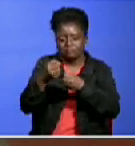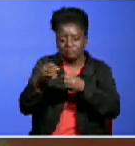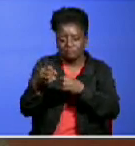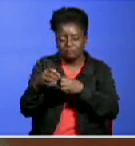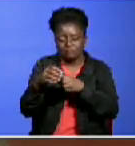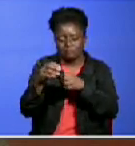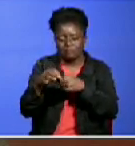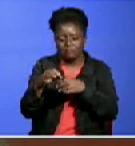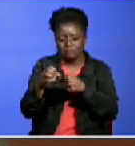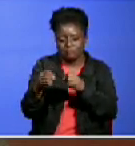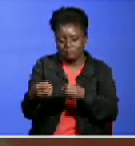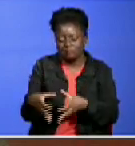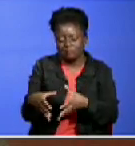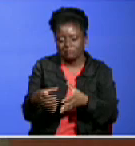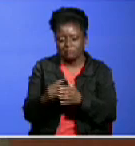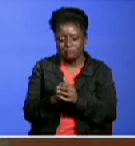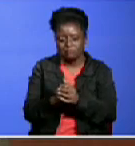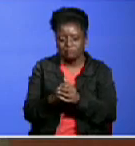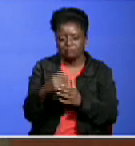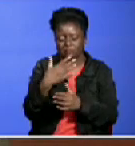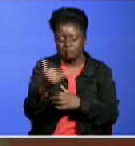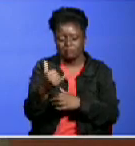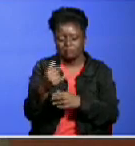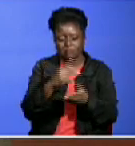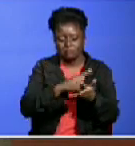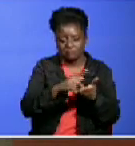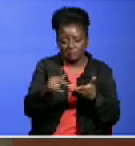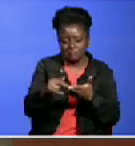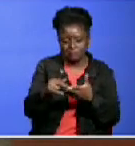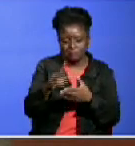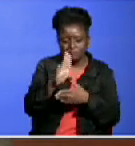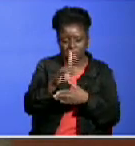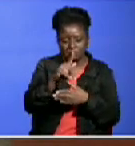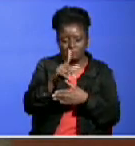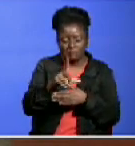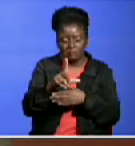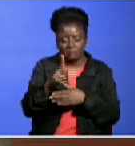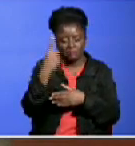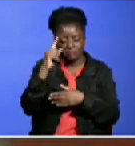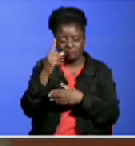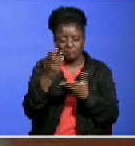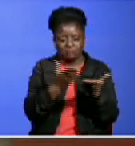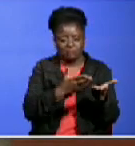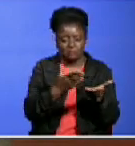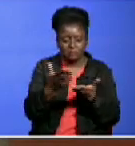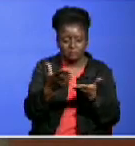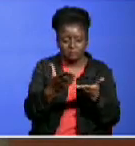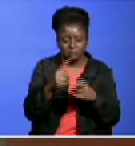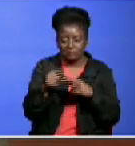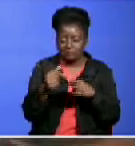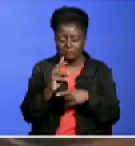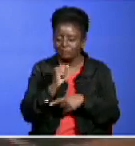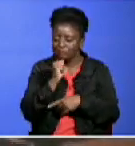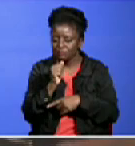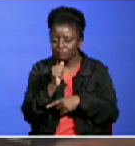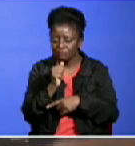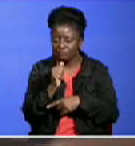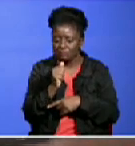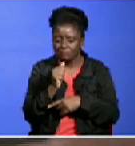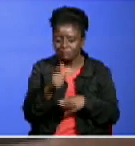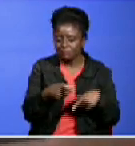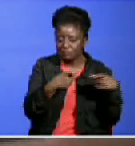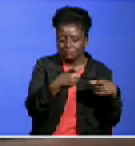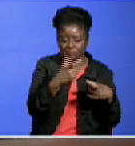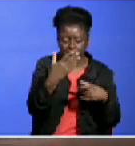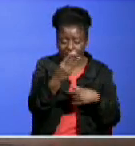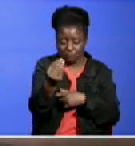pay B.P.L for services rendered when we had not rendering services, obviously they're not paying. Hasty says